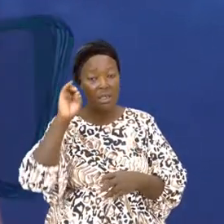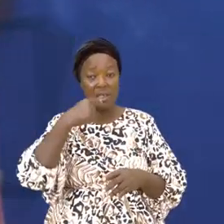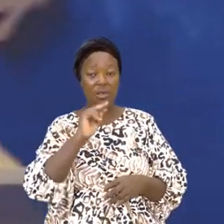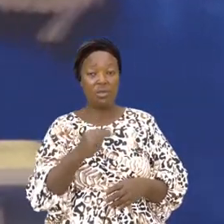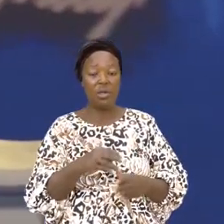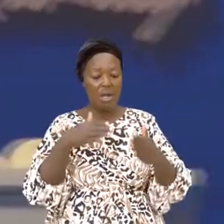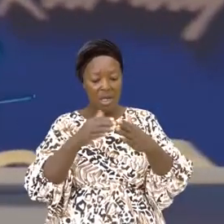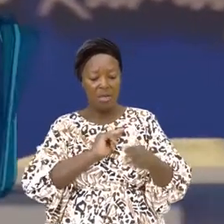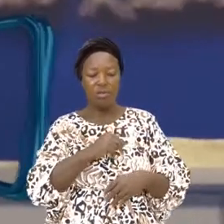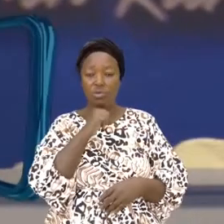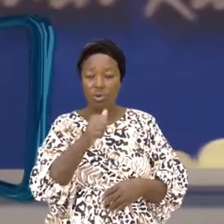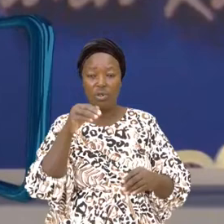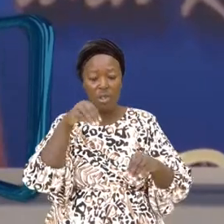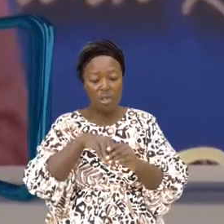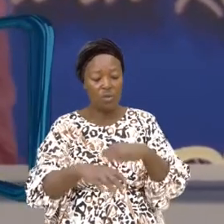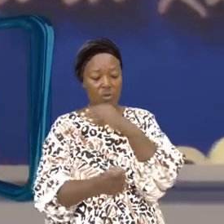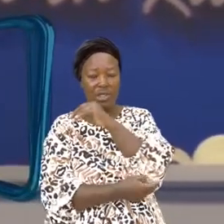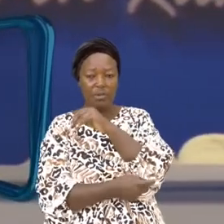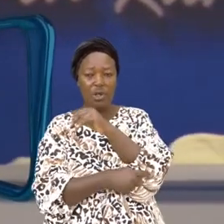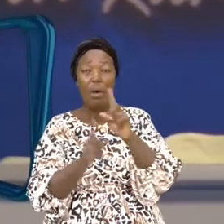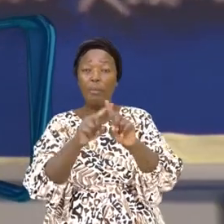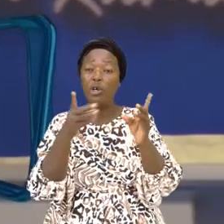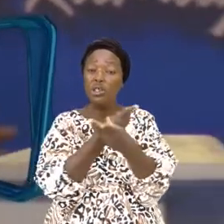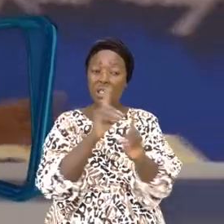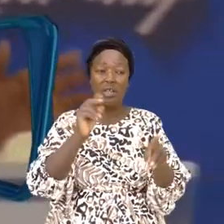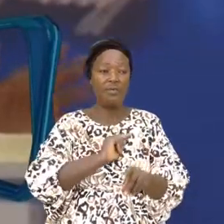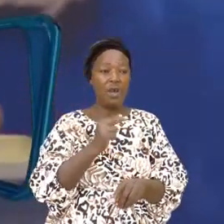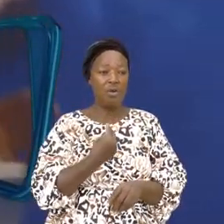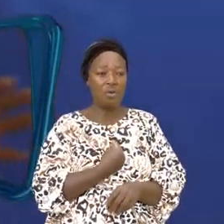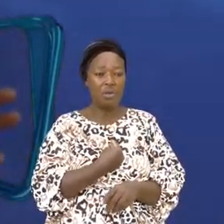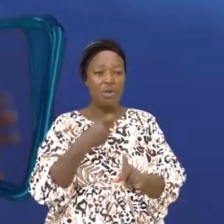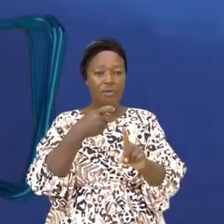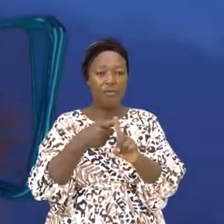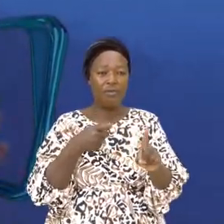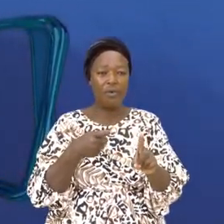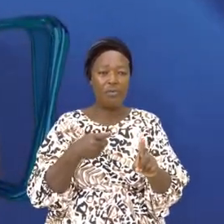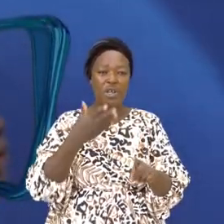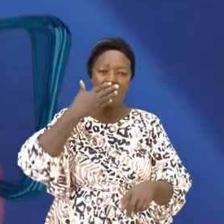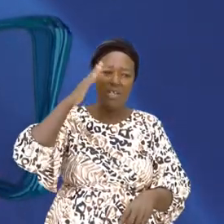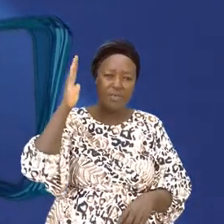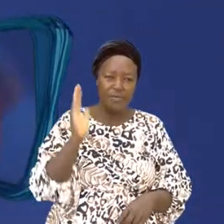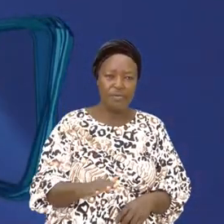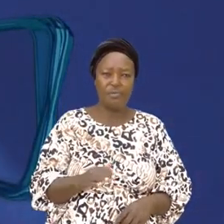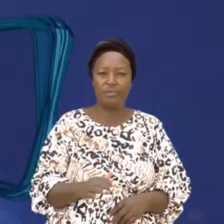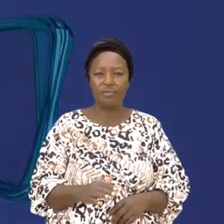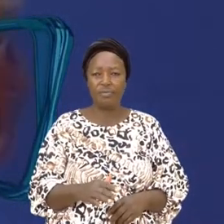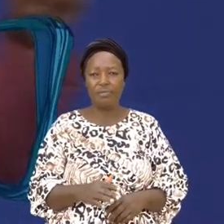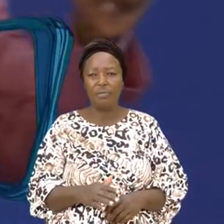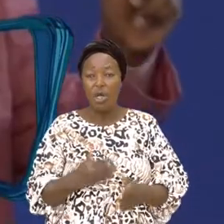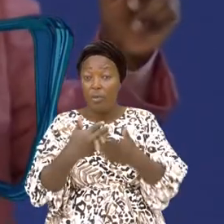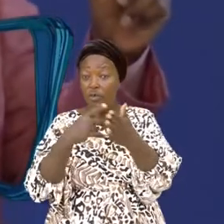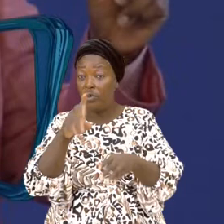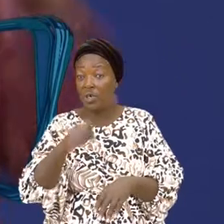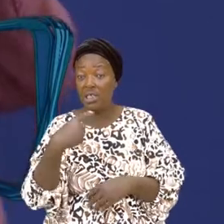not into temptation, but deliver us from evil. Before you can say